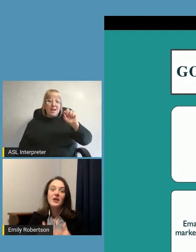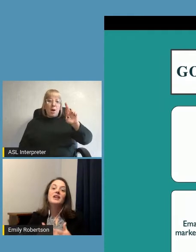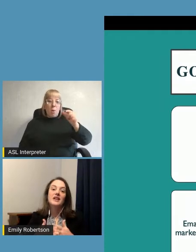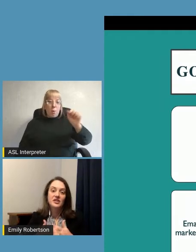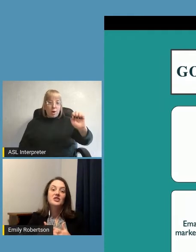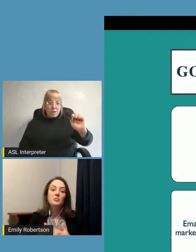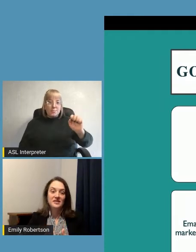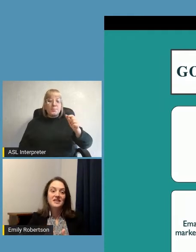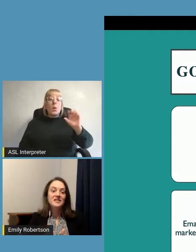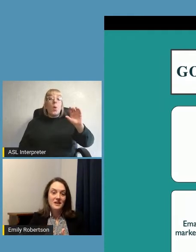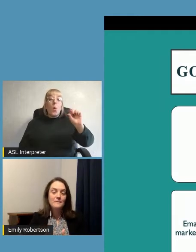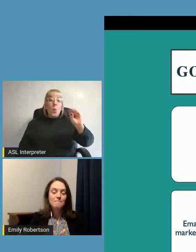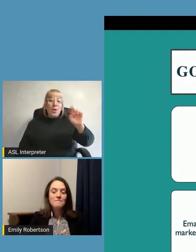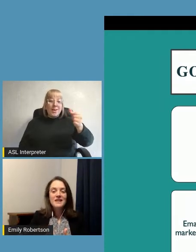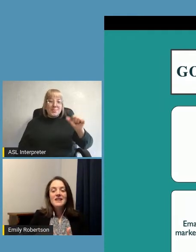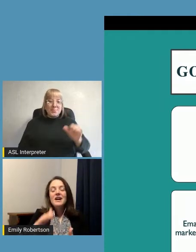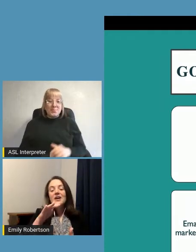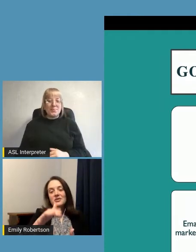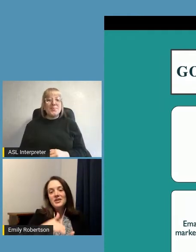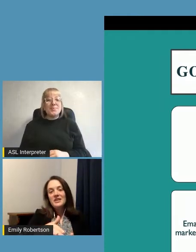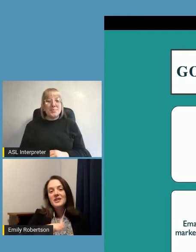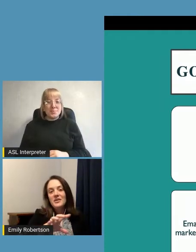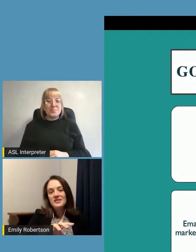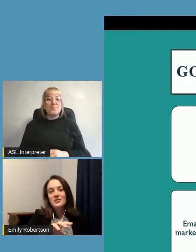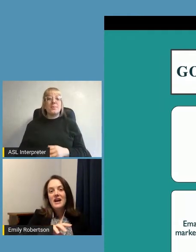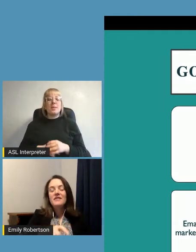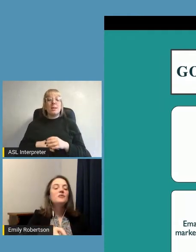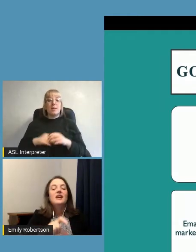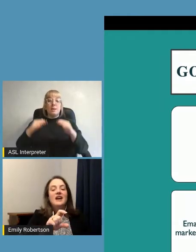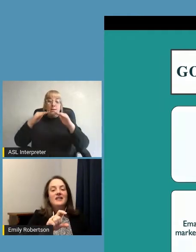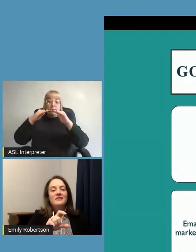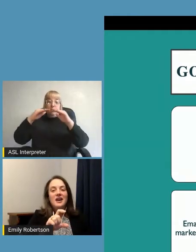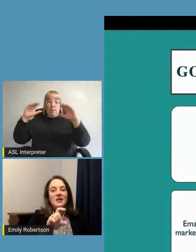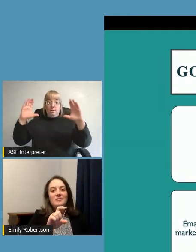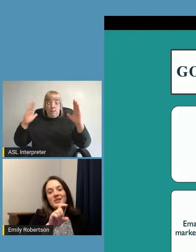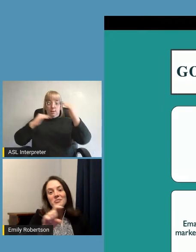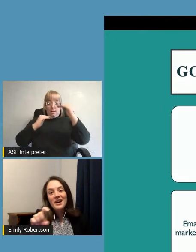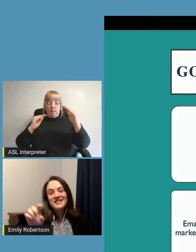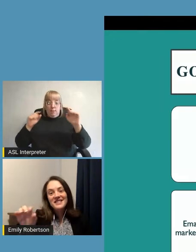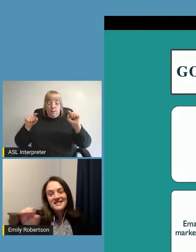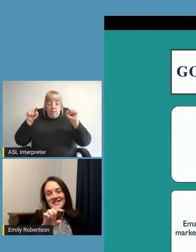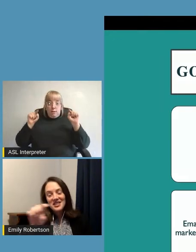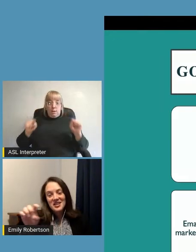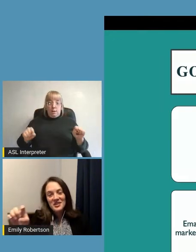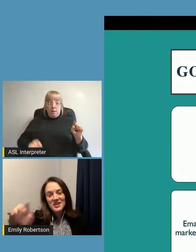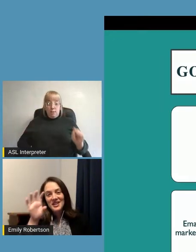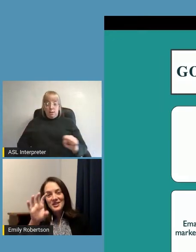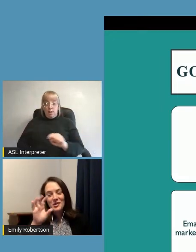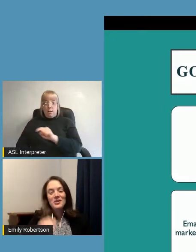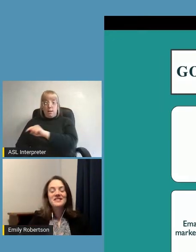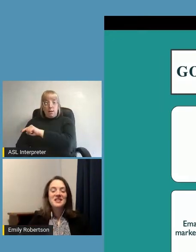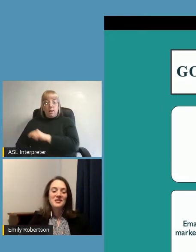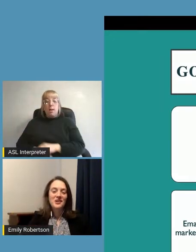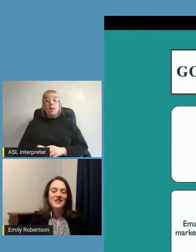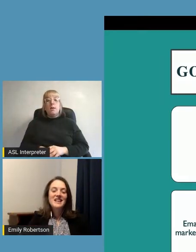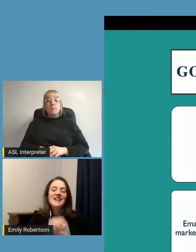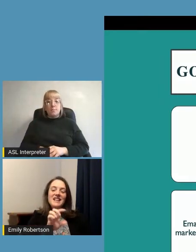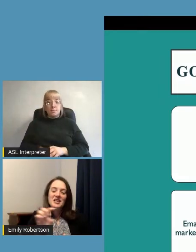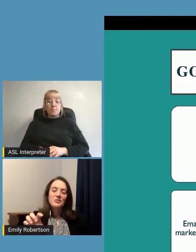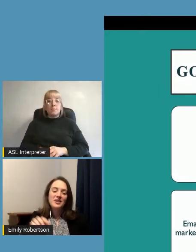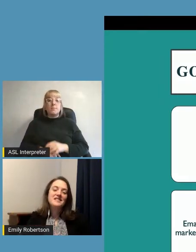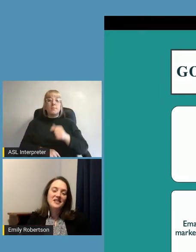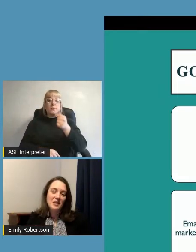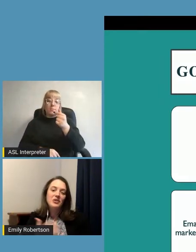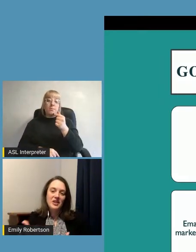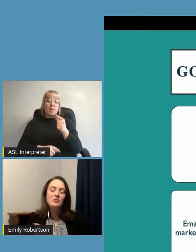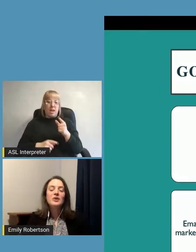the marketing and digital business here. Underneath it on this graphic, we have little boxes just underneath goreplace.org, and